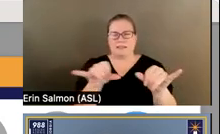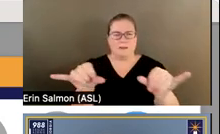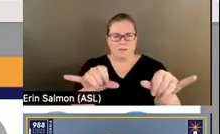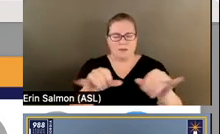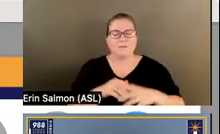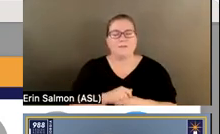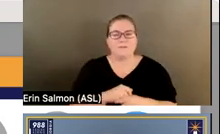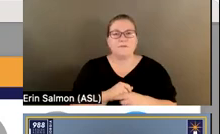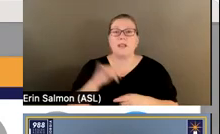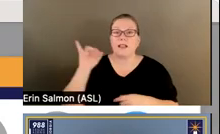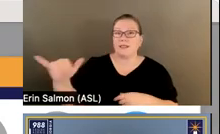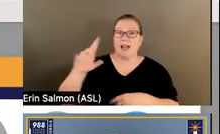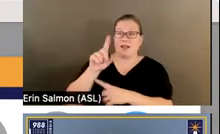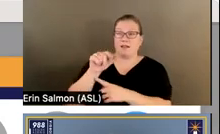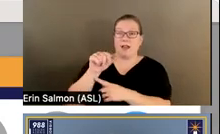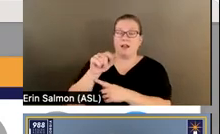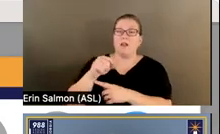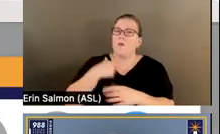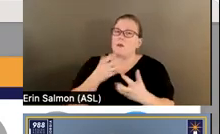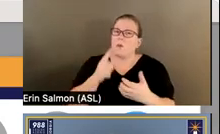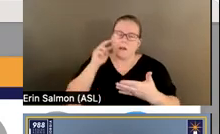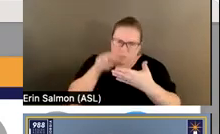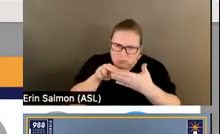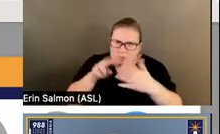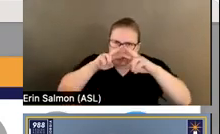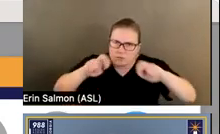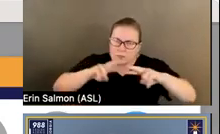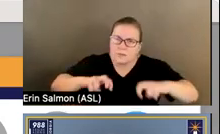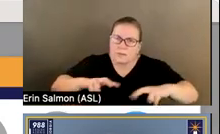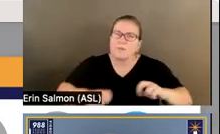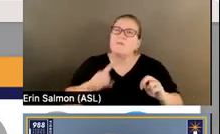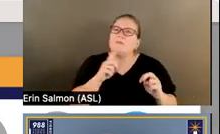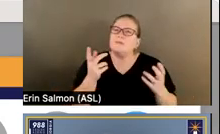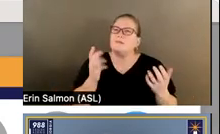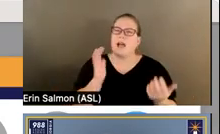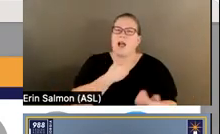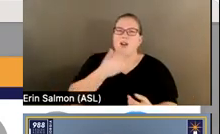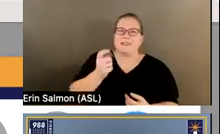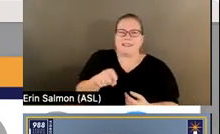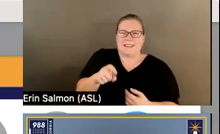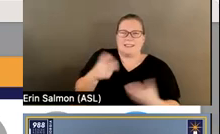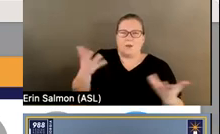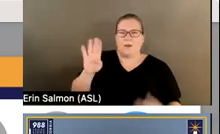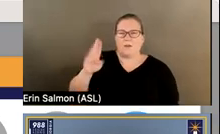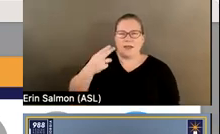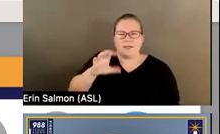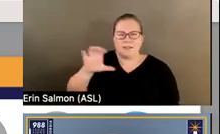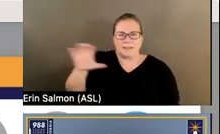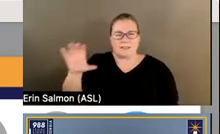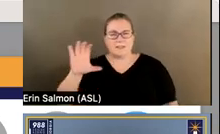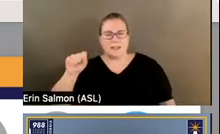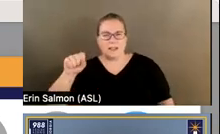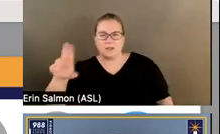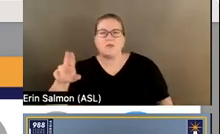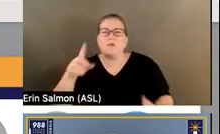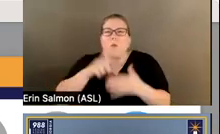tracking this data to really identify what the needs might be for BHCCs and CSUs down the road.